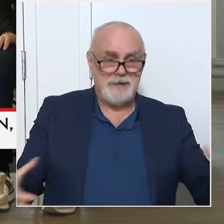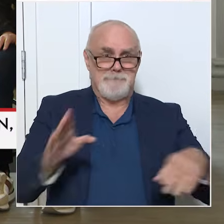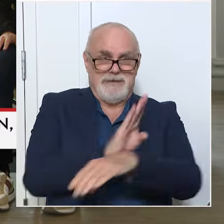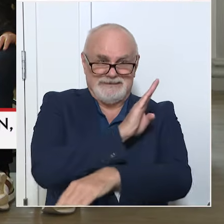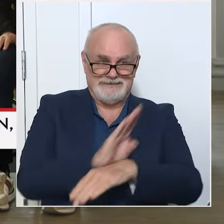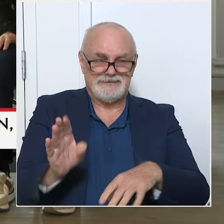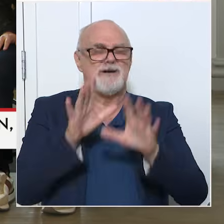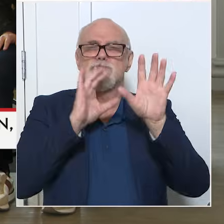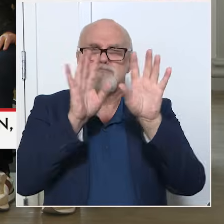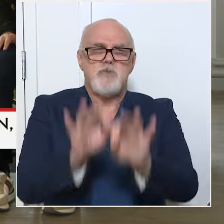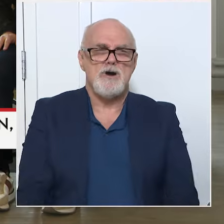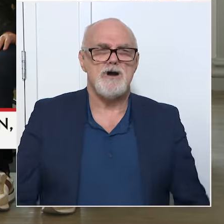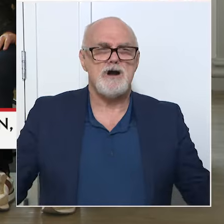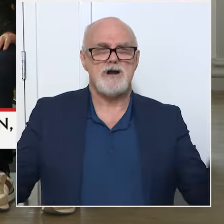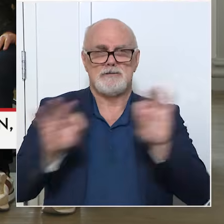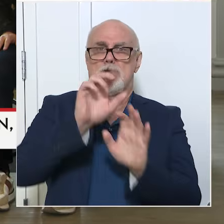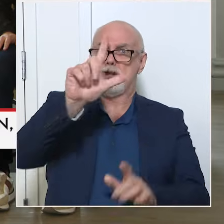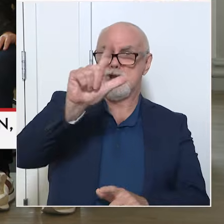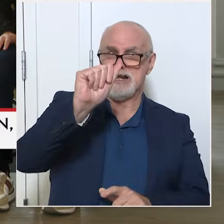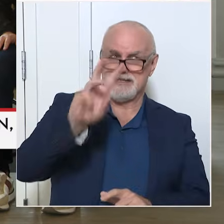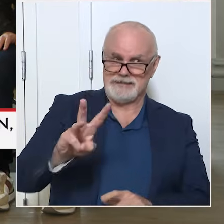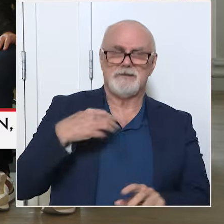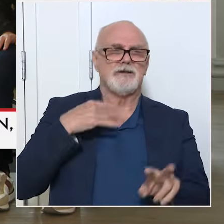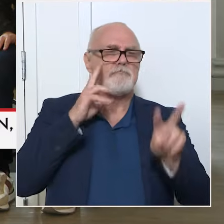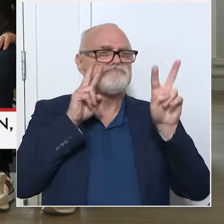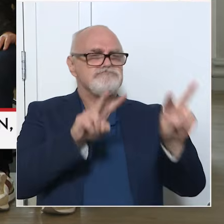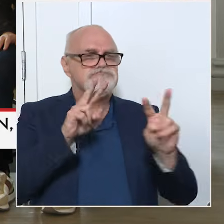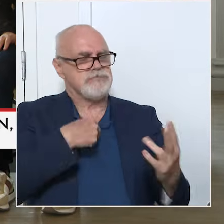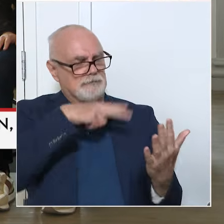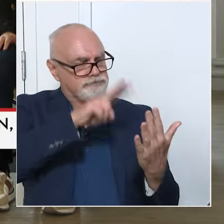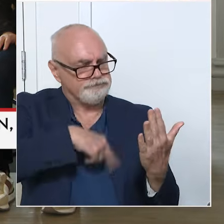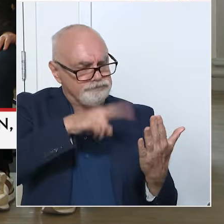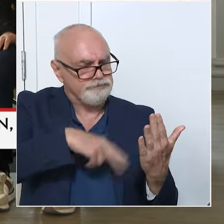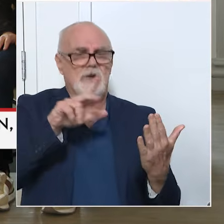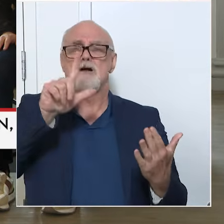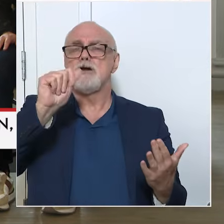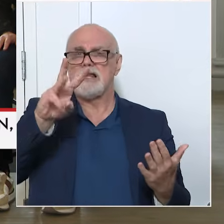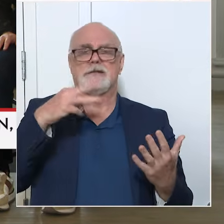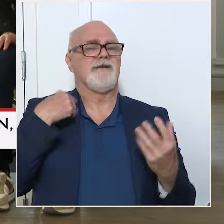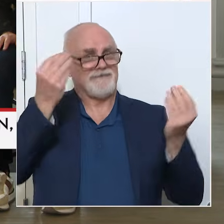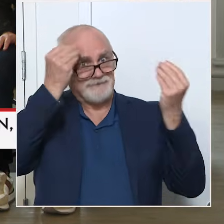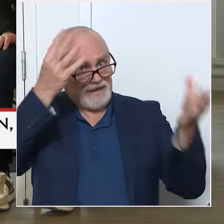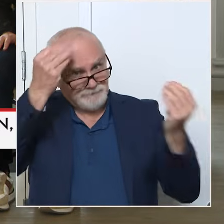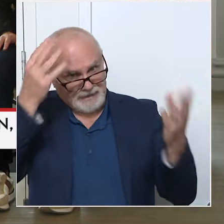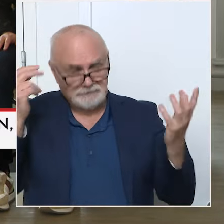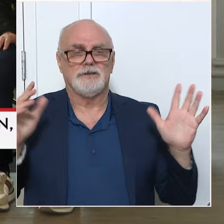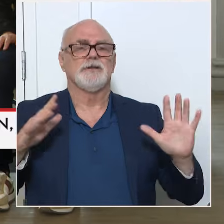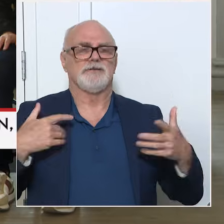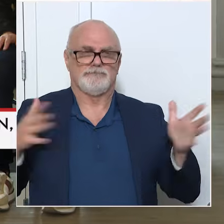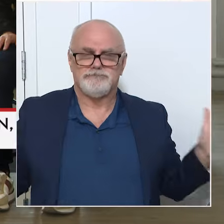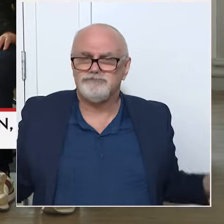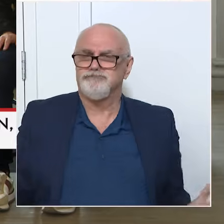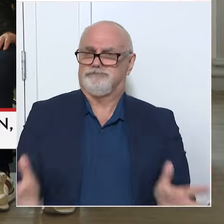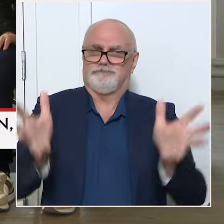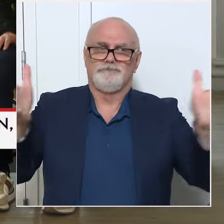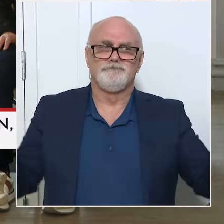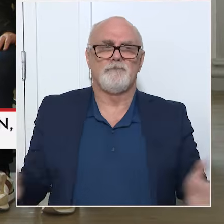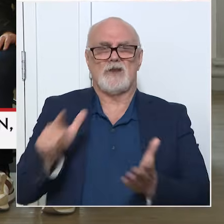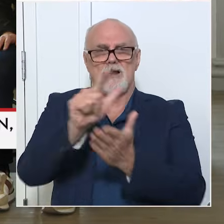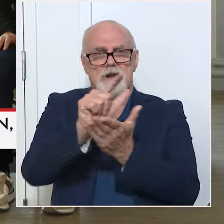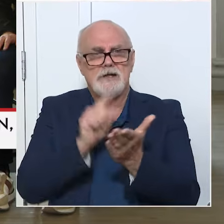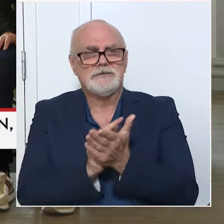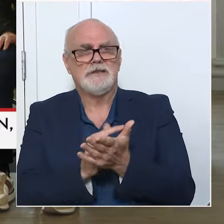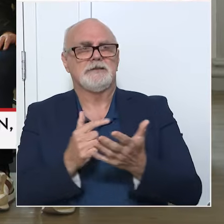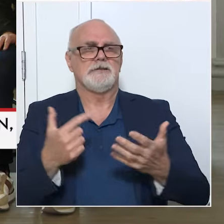look forward to reviewing that legislation. On the council, I'm committed to advancing a growth fund agenda this fall, and it keeps businesses